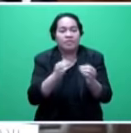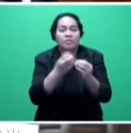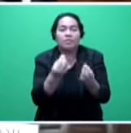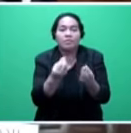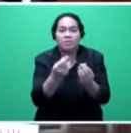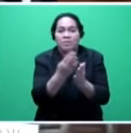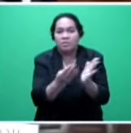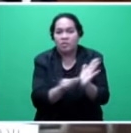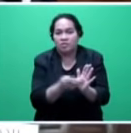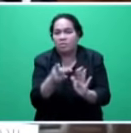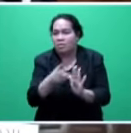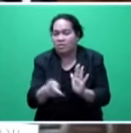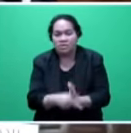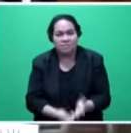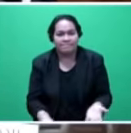follies.